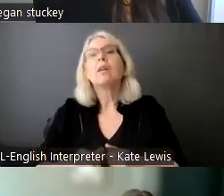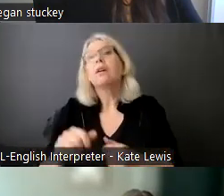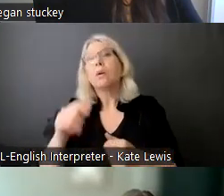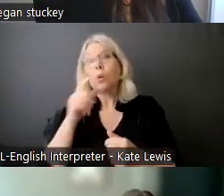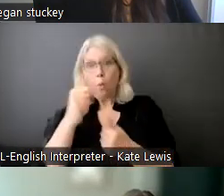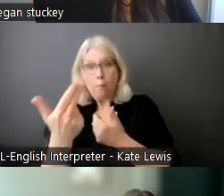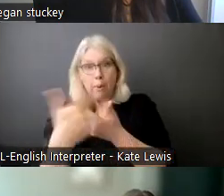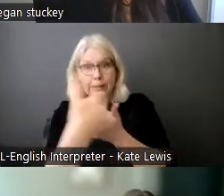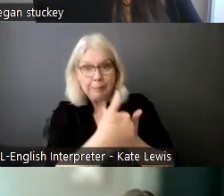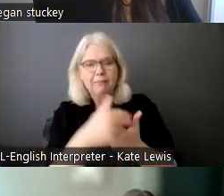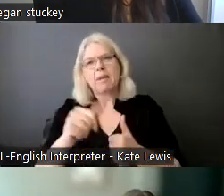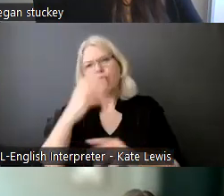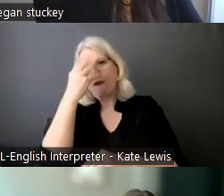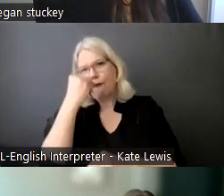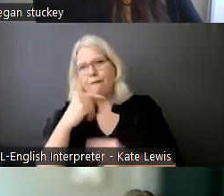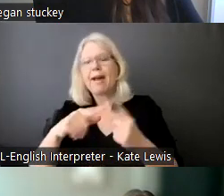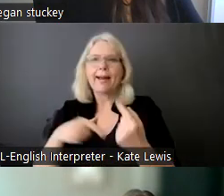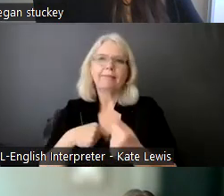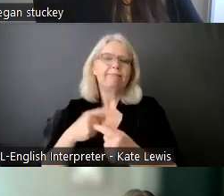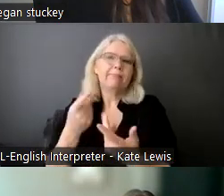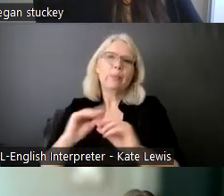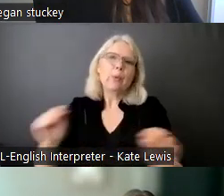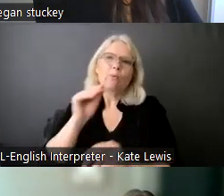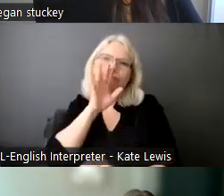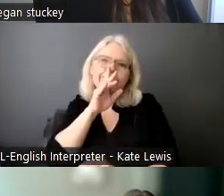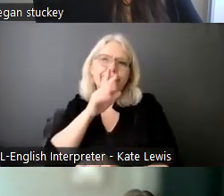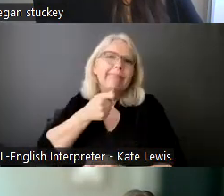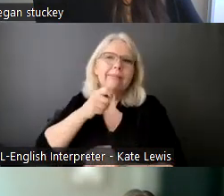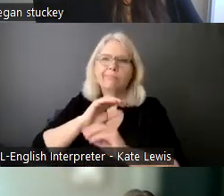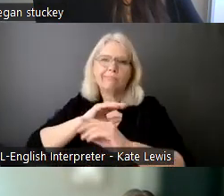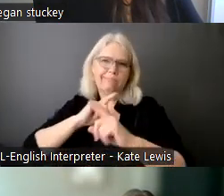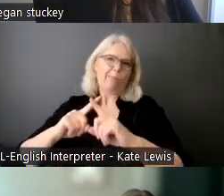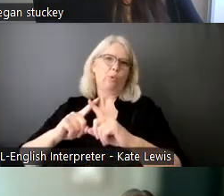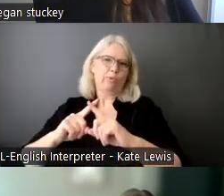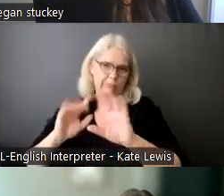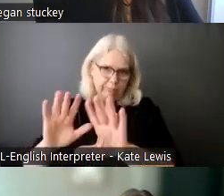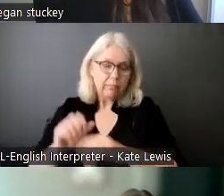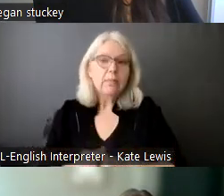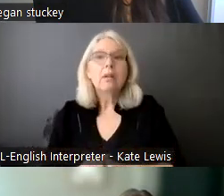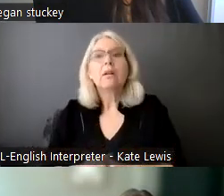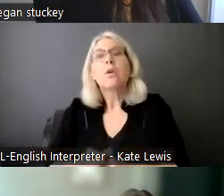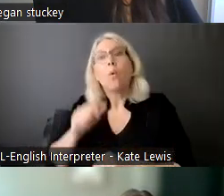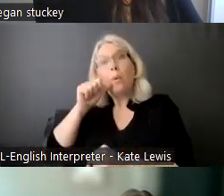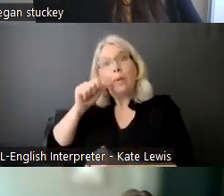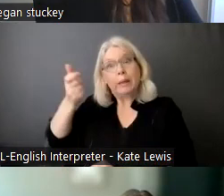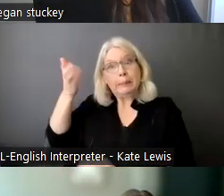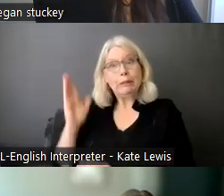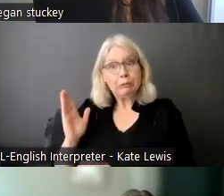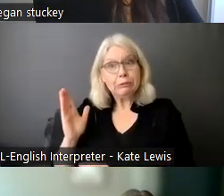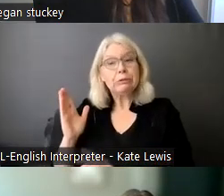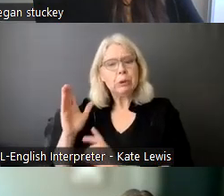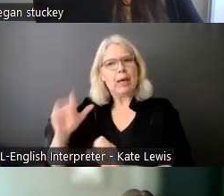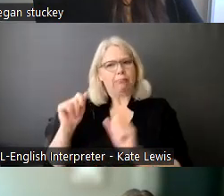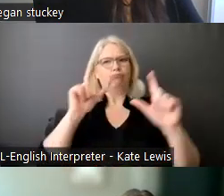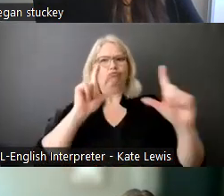as their cameras are off. And for our speakers, you'll be able to view them when they are presenting and during the